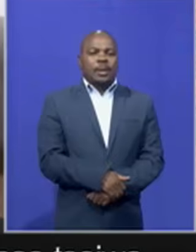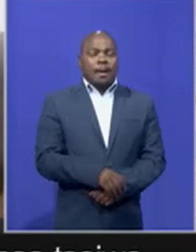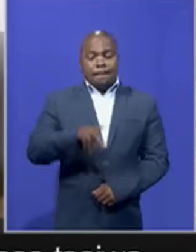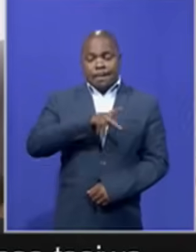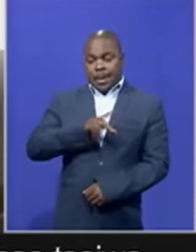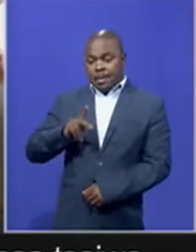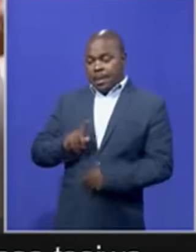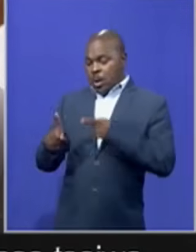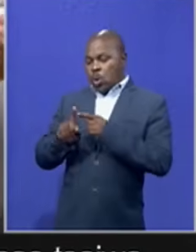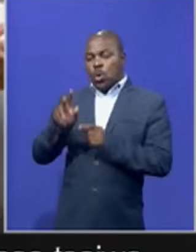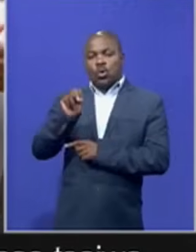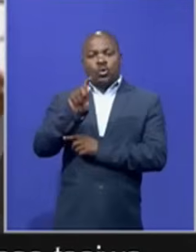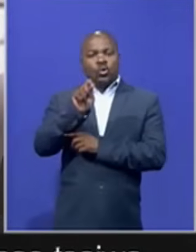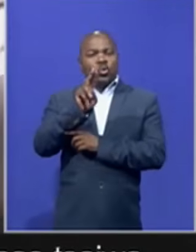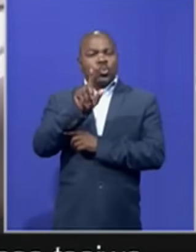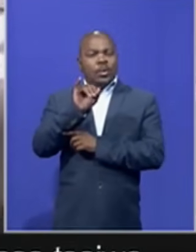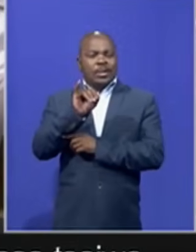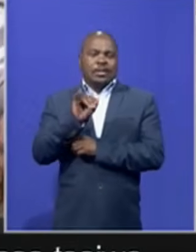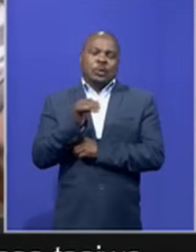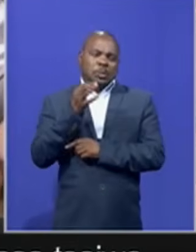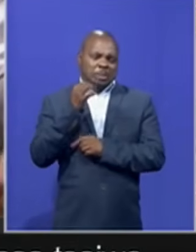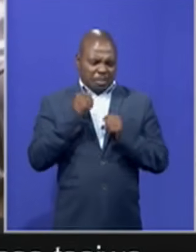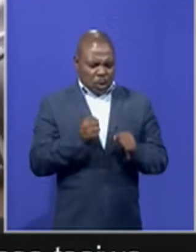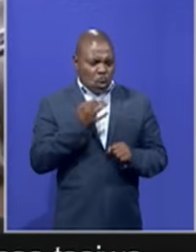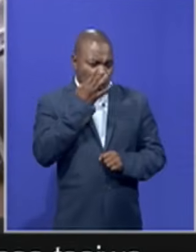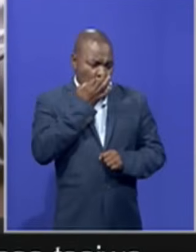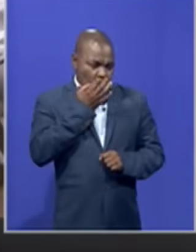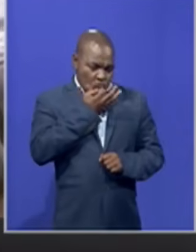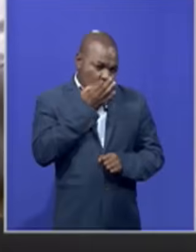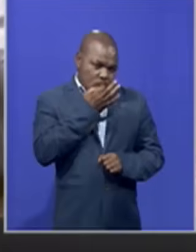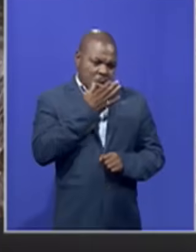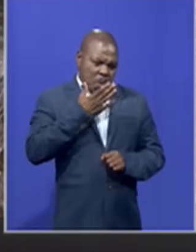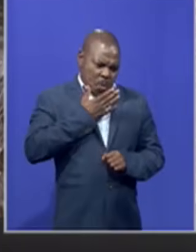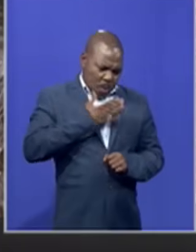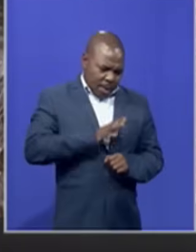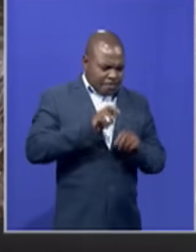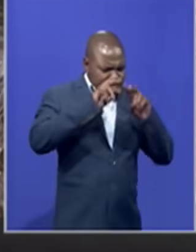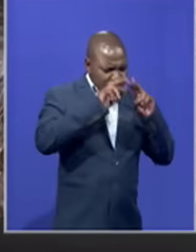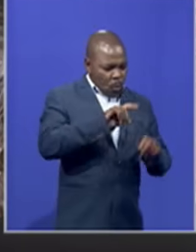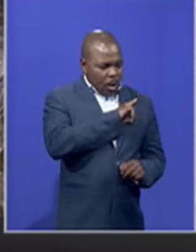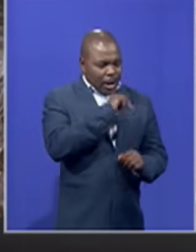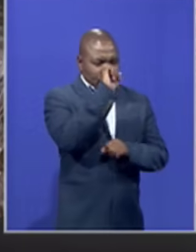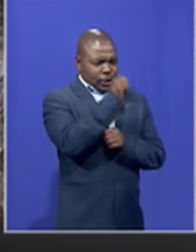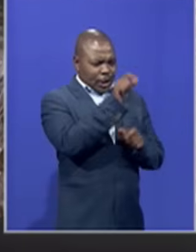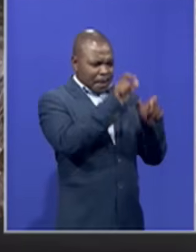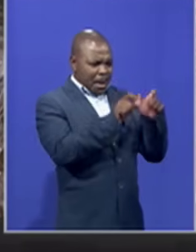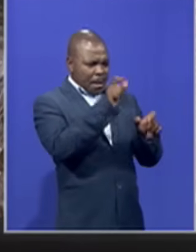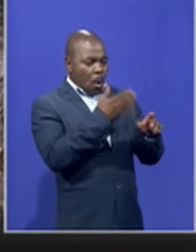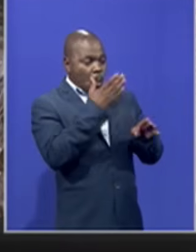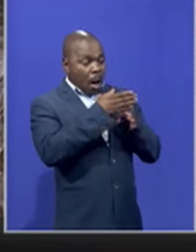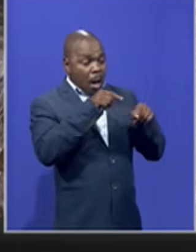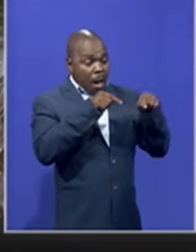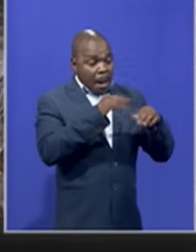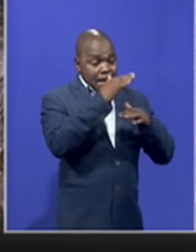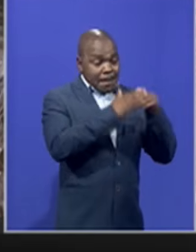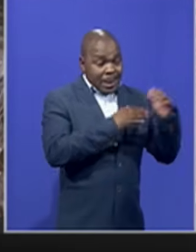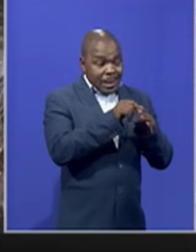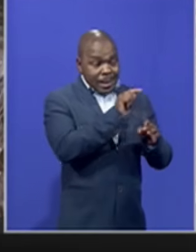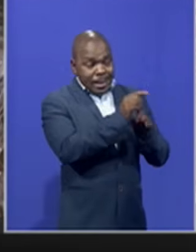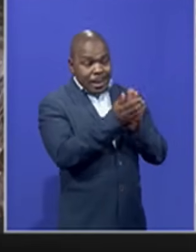Tonakgolo Ntuli o tsetlaletse ntlheng ya hore ho etswe dipatlisiso e bang di-engineer tse neng di sebetsa moahong ona di ne di